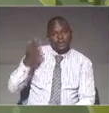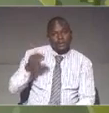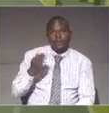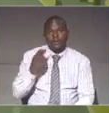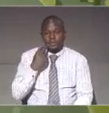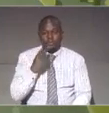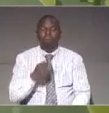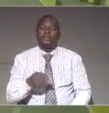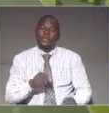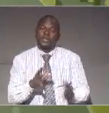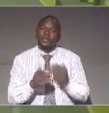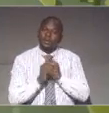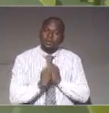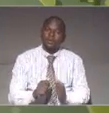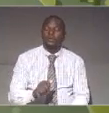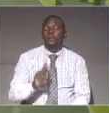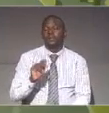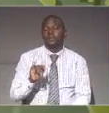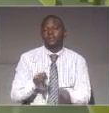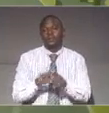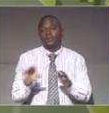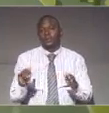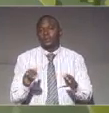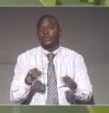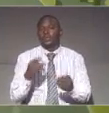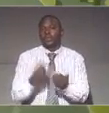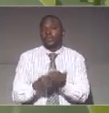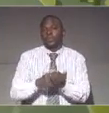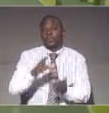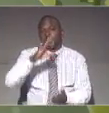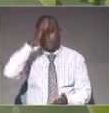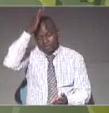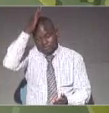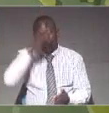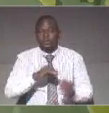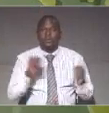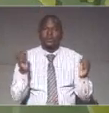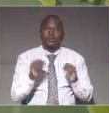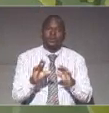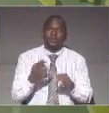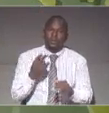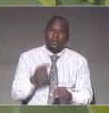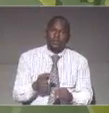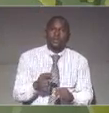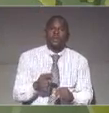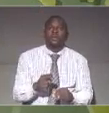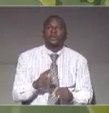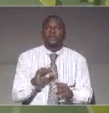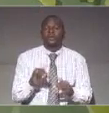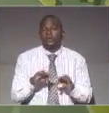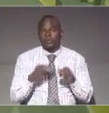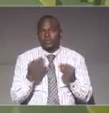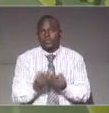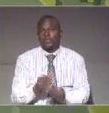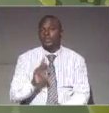reckon with for Express FC and the Uganda Cranes, but now struggling with illness and living from hand to mouth through family in